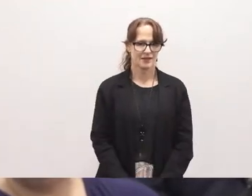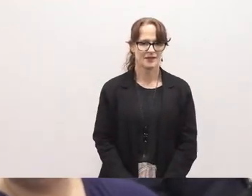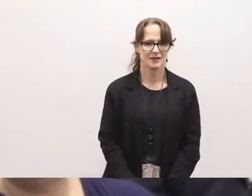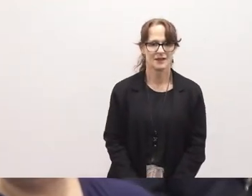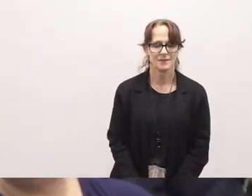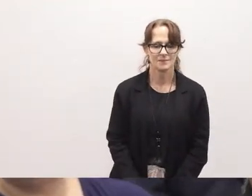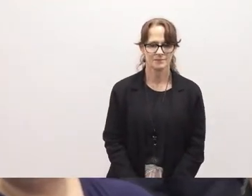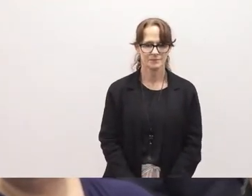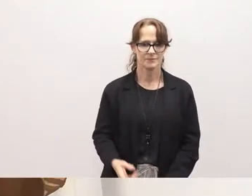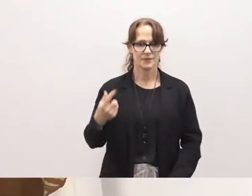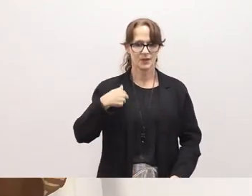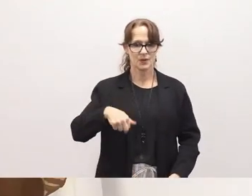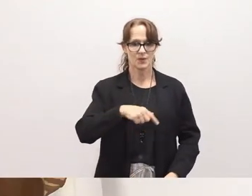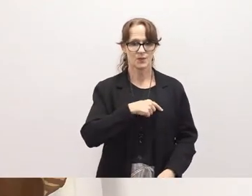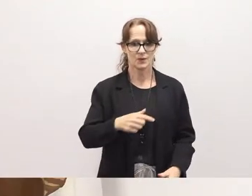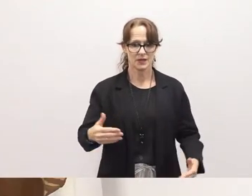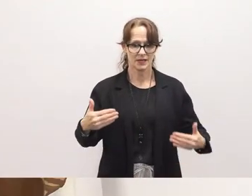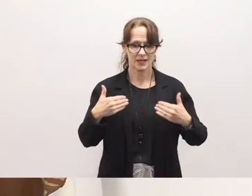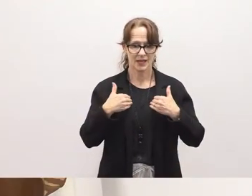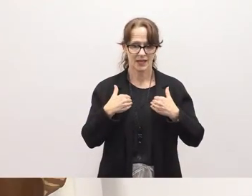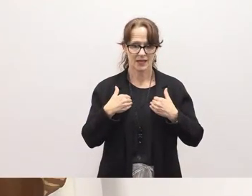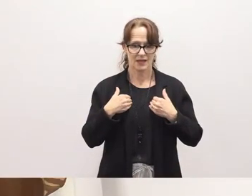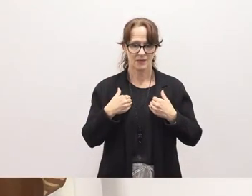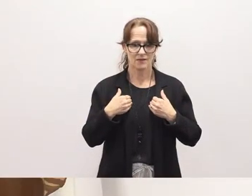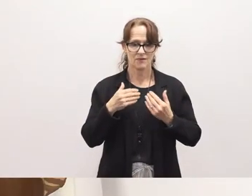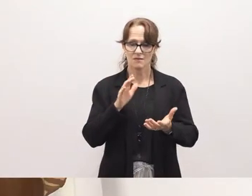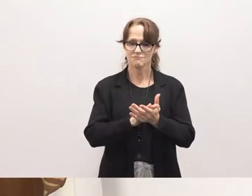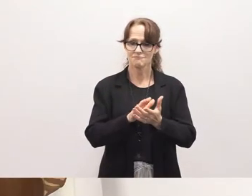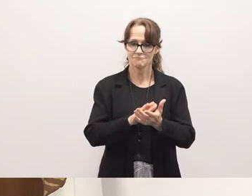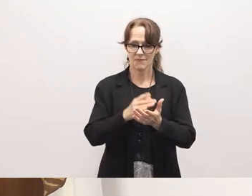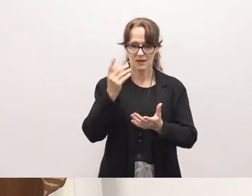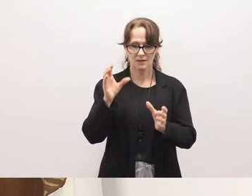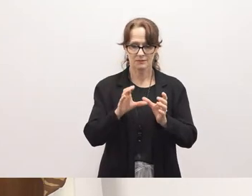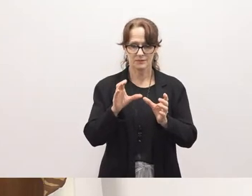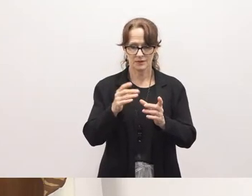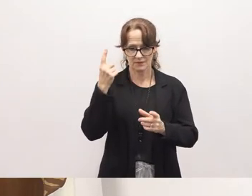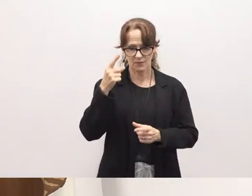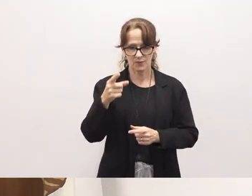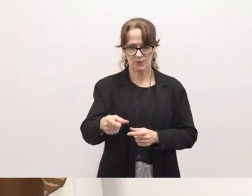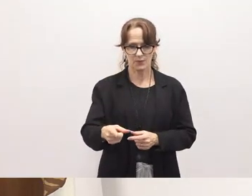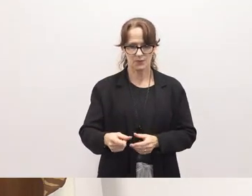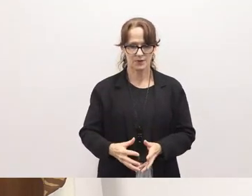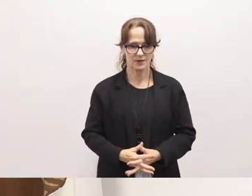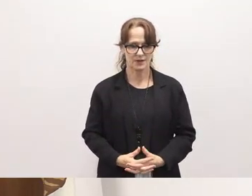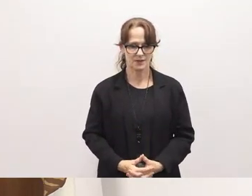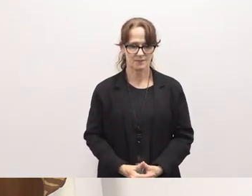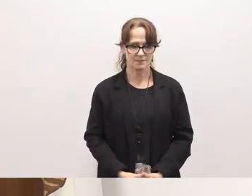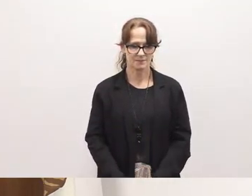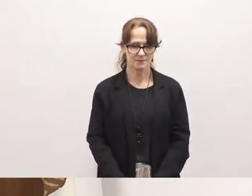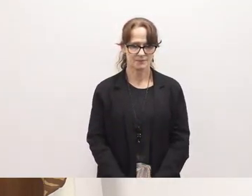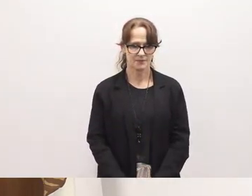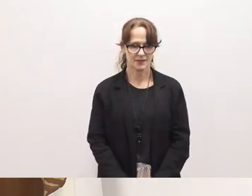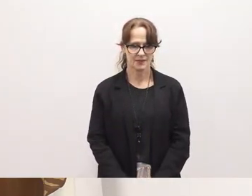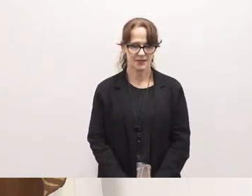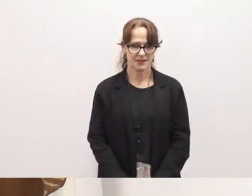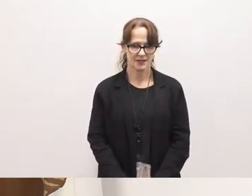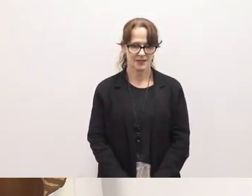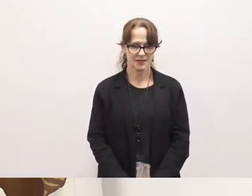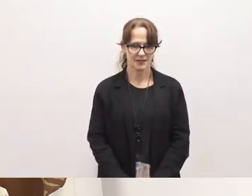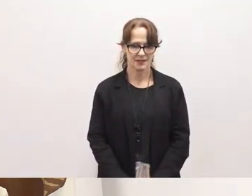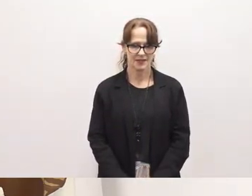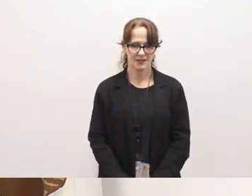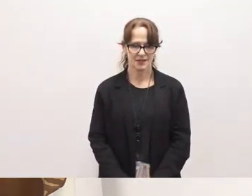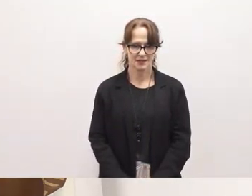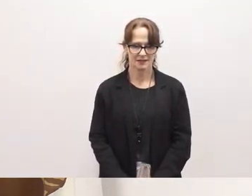Great. And we have a recognition for you that I'm happy to hand to you.